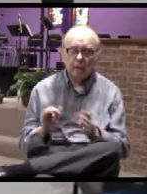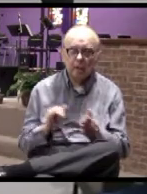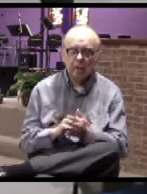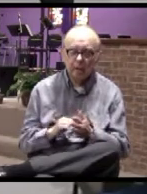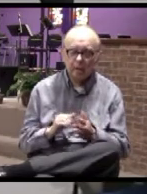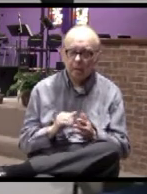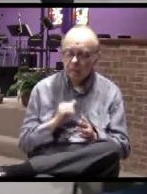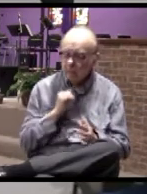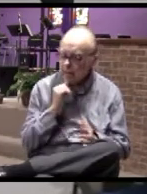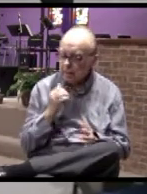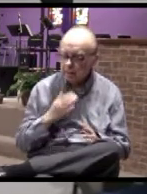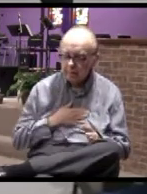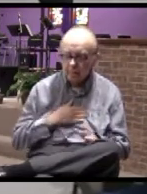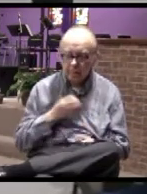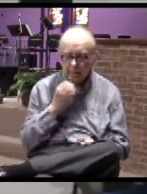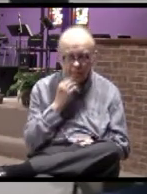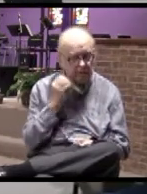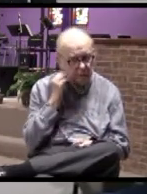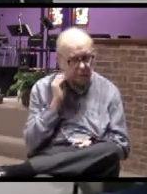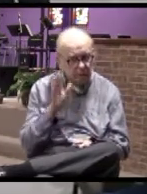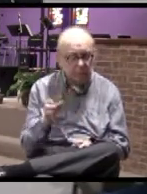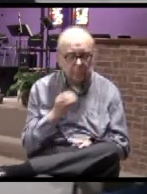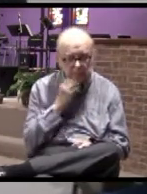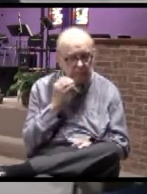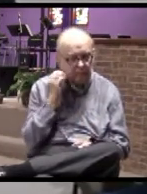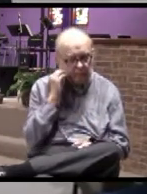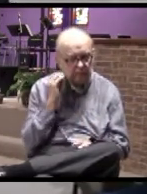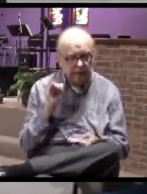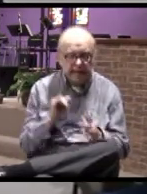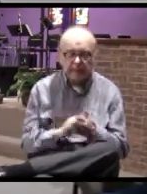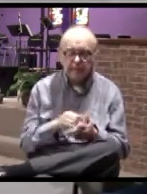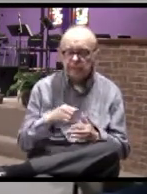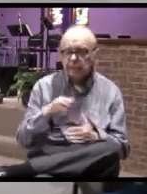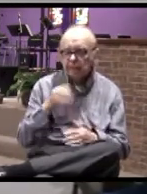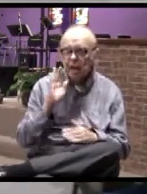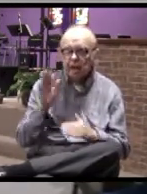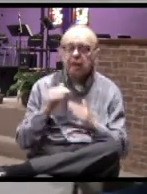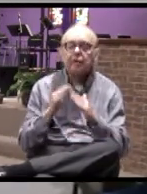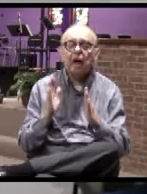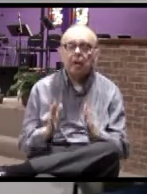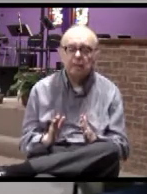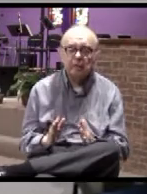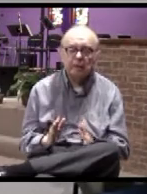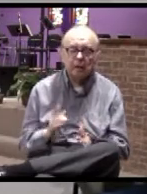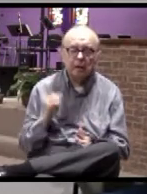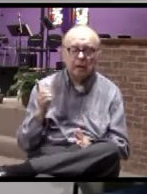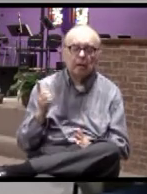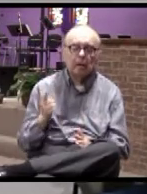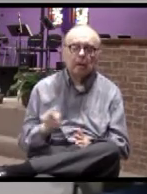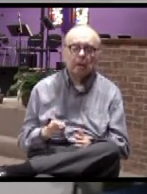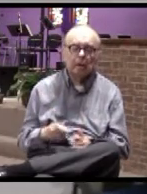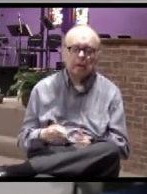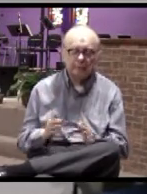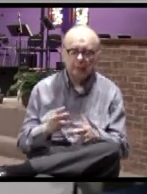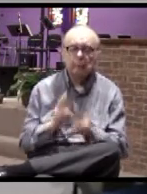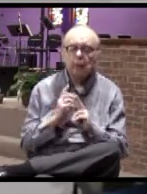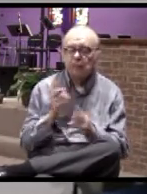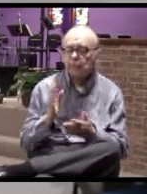is not my house. This is not your house. This is God's house. And he's just letting us borrow it for a little